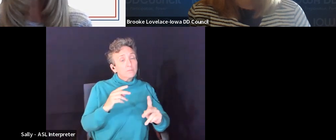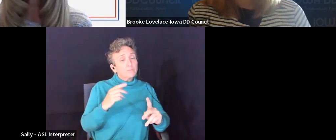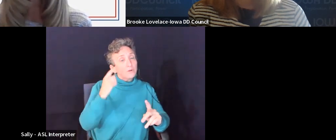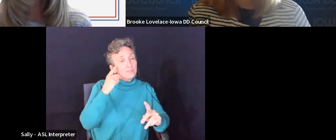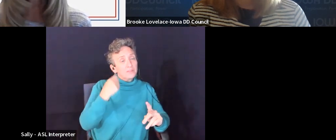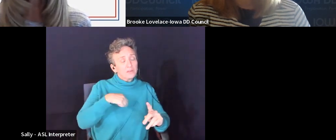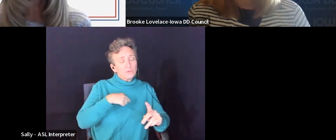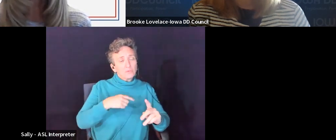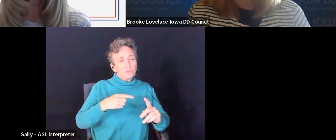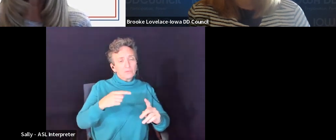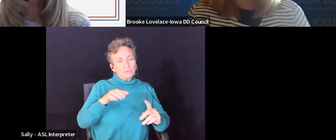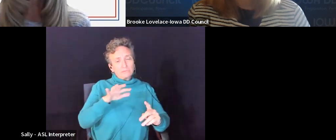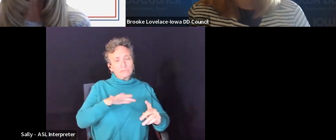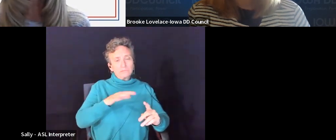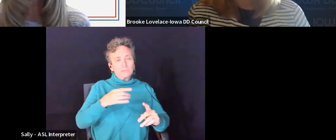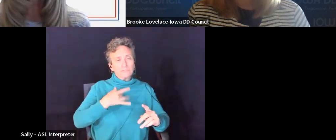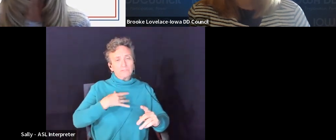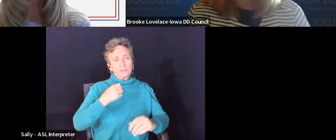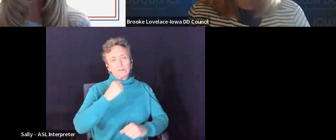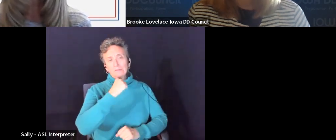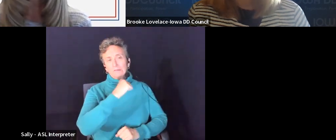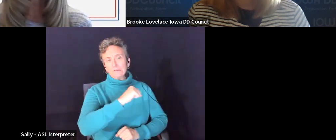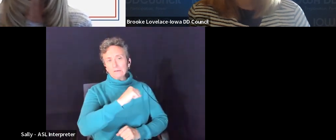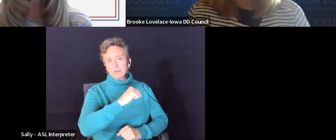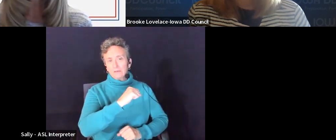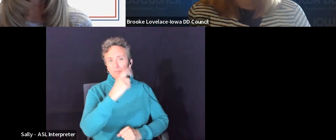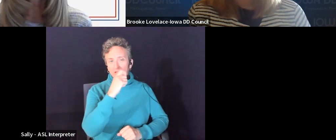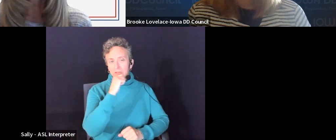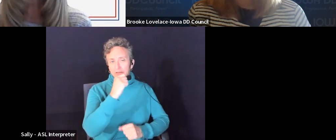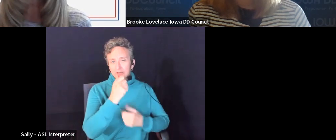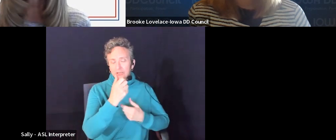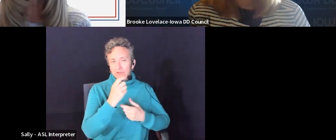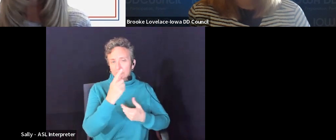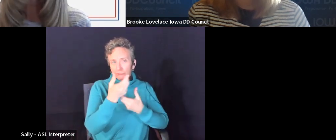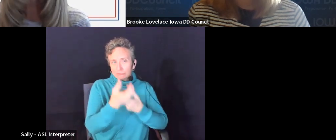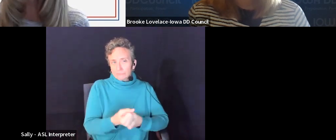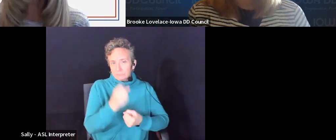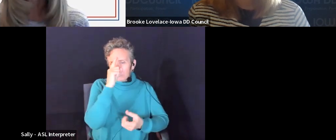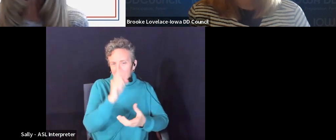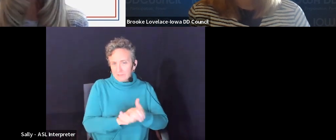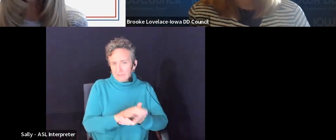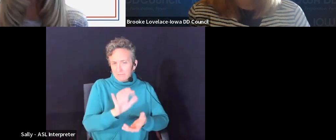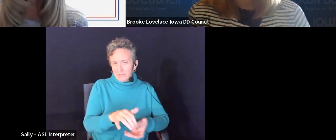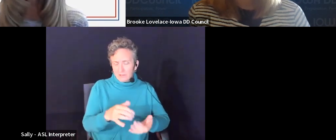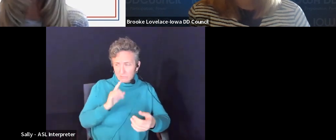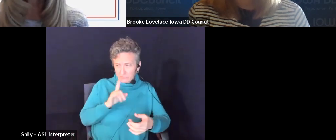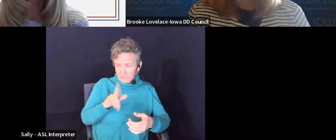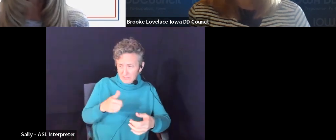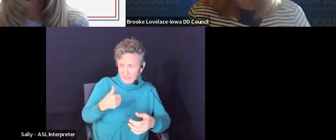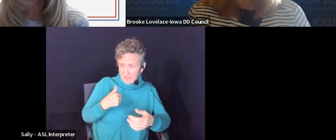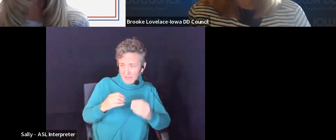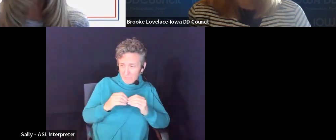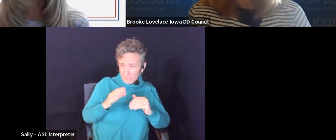get a little bit of pushback from people that don't necessarily believe, you mean I can really have more